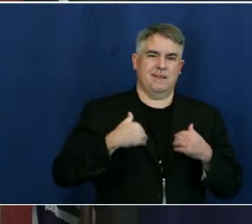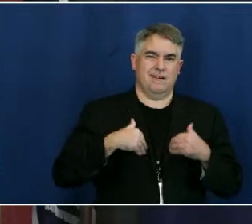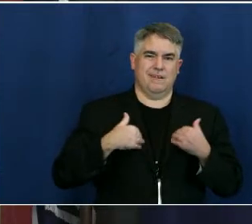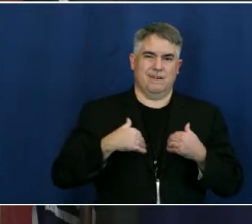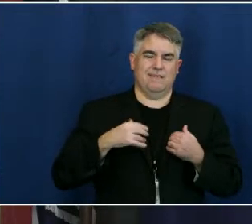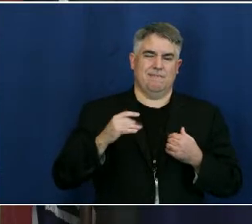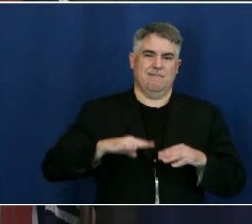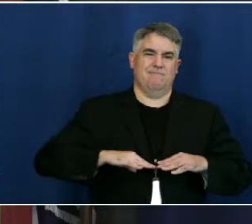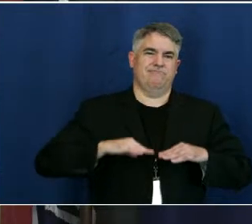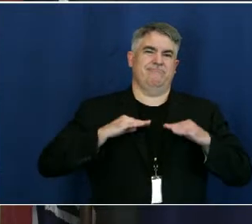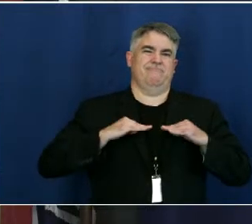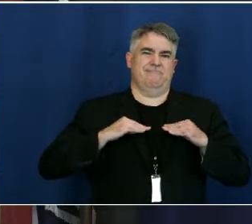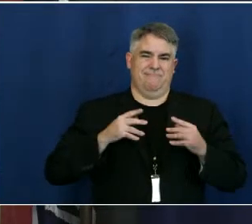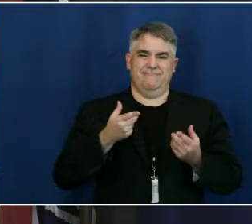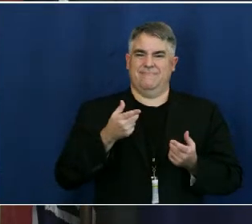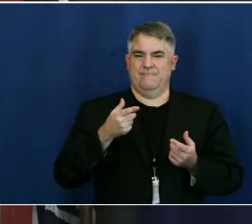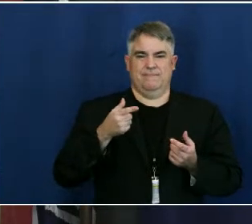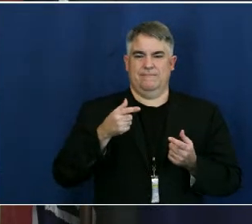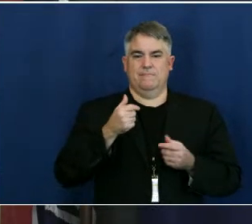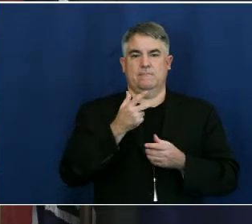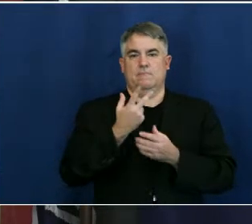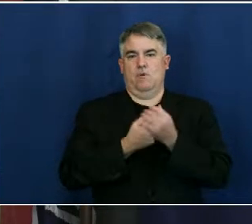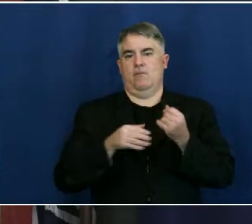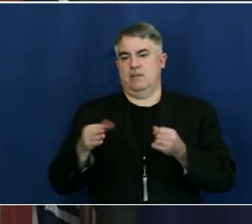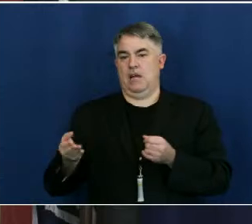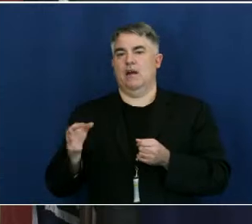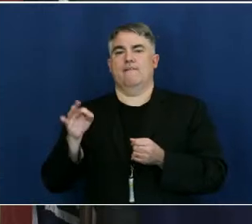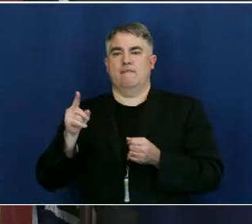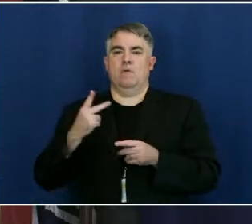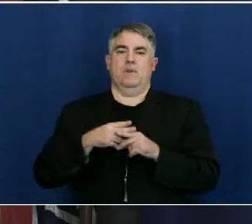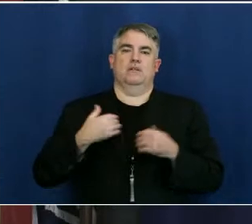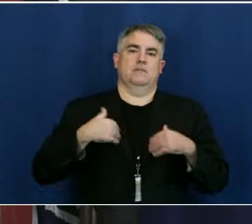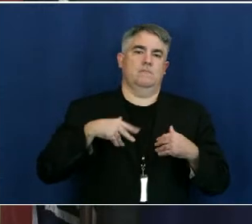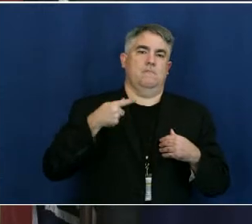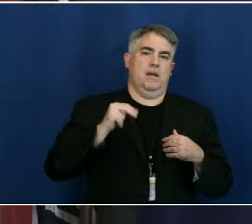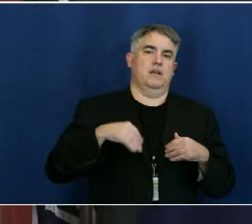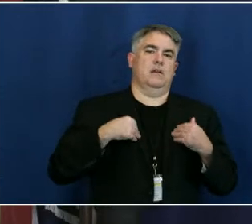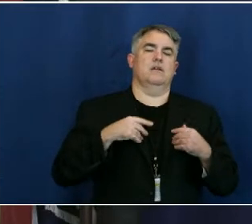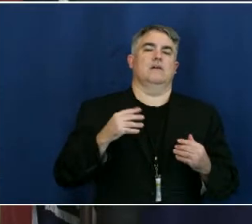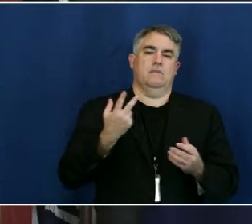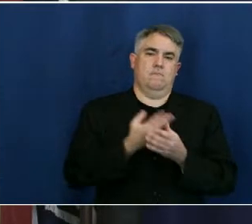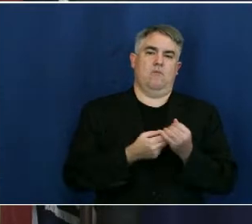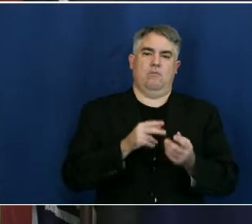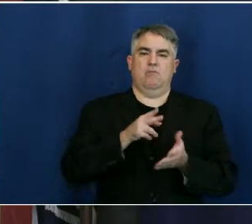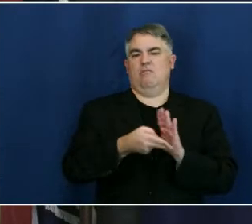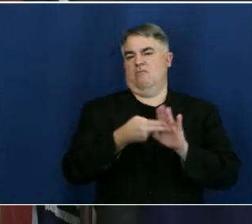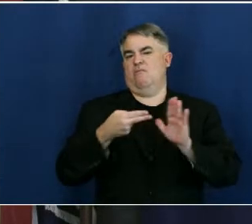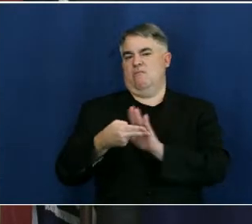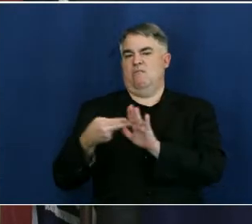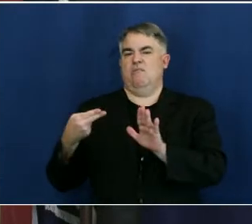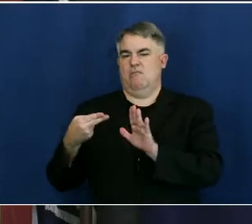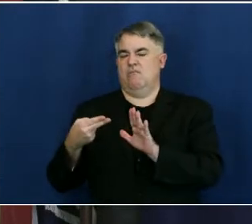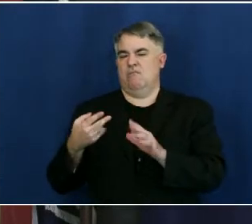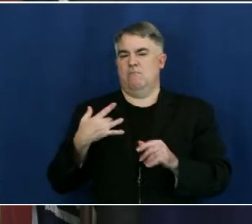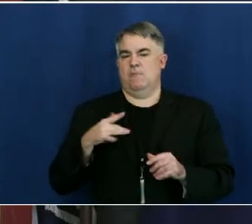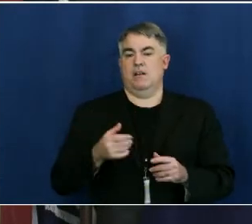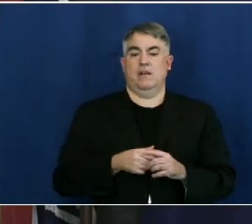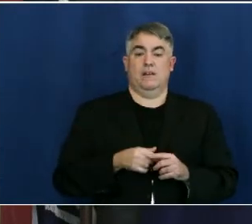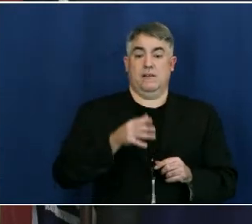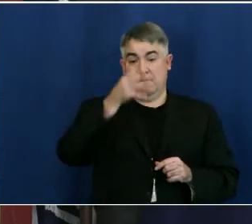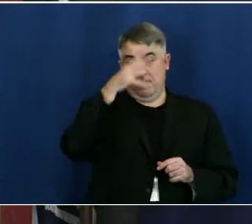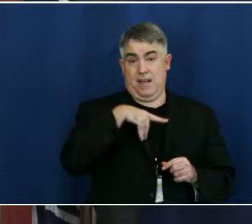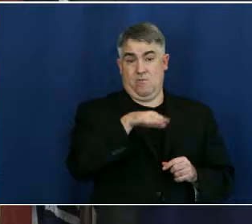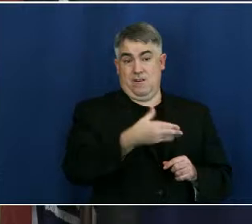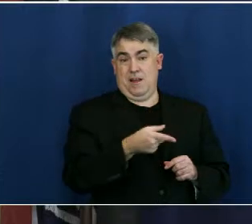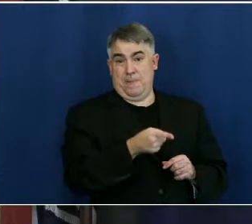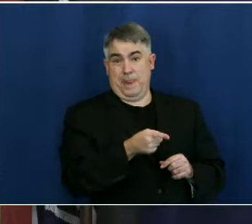the fatality and influenza that causes the fatality. So it's not inconsistent to say that the death was associated with both because the